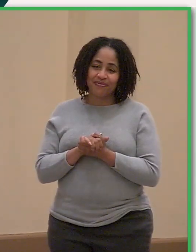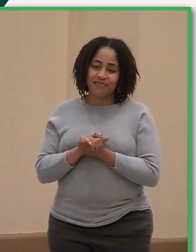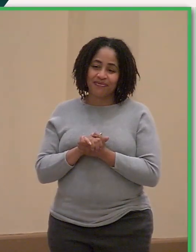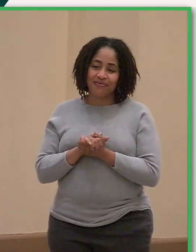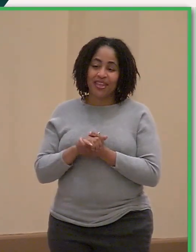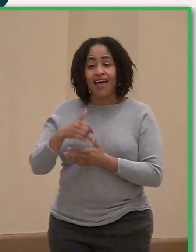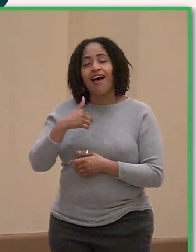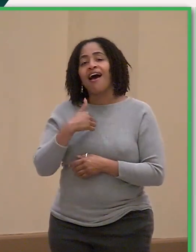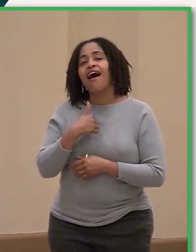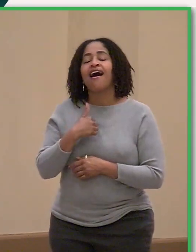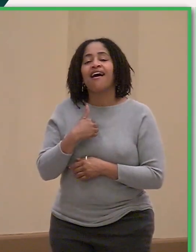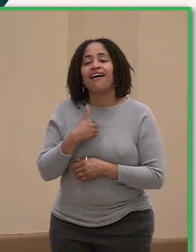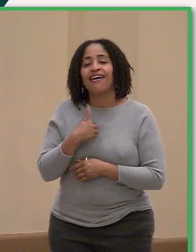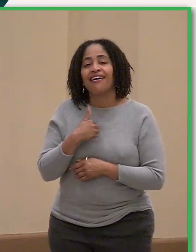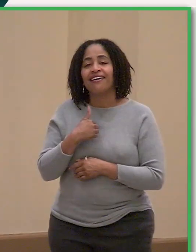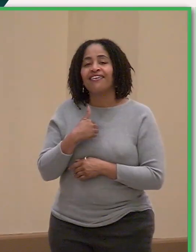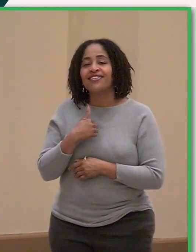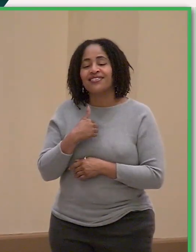wondering,